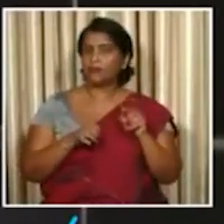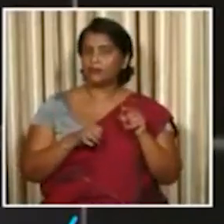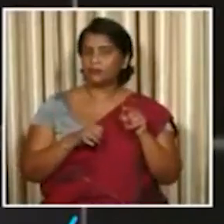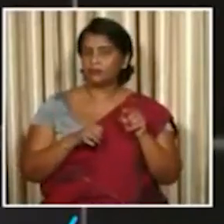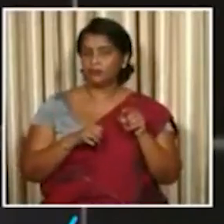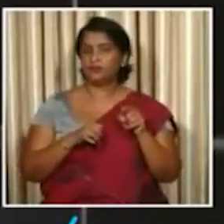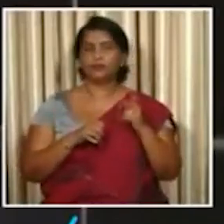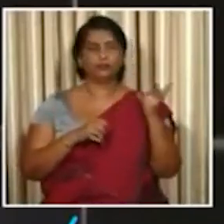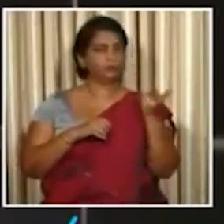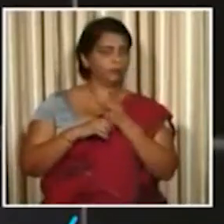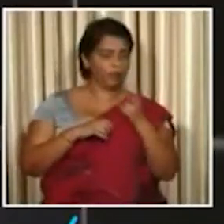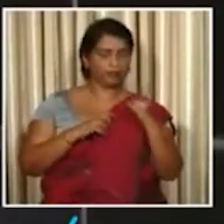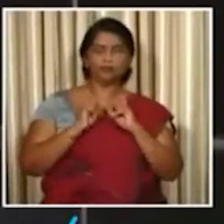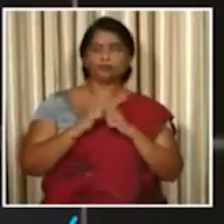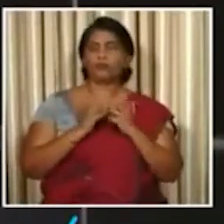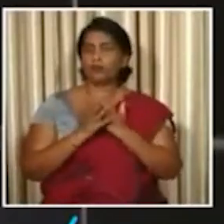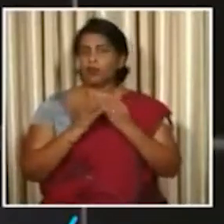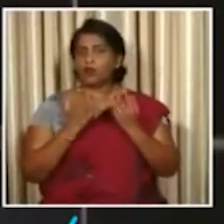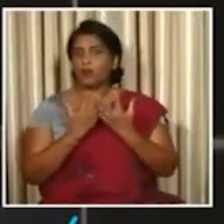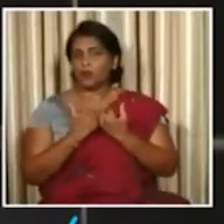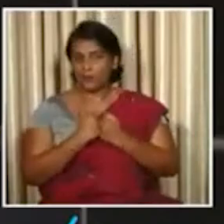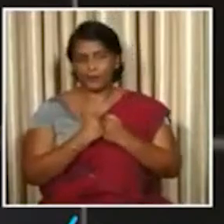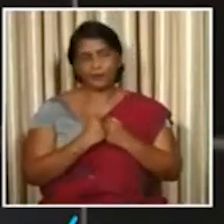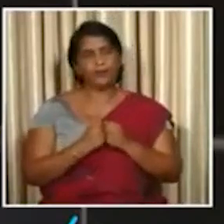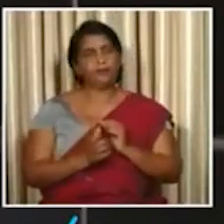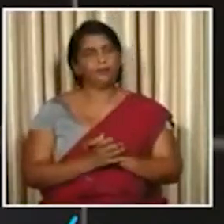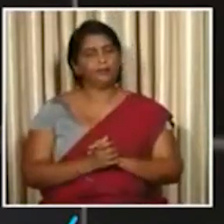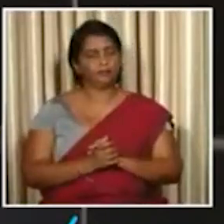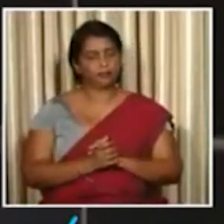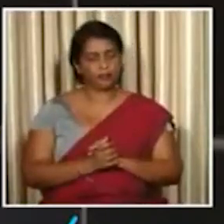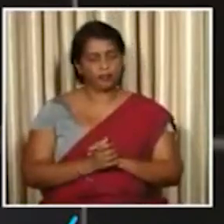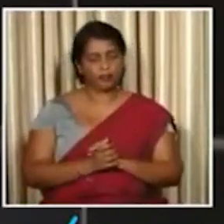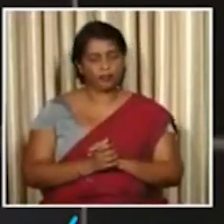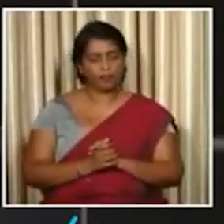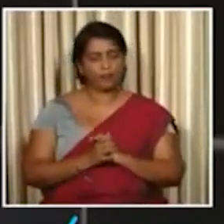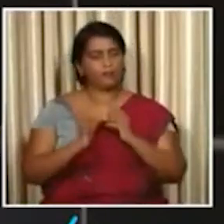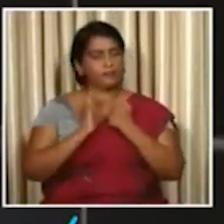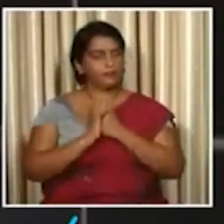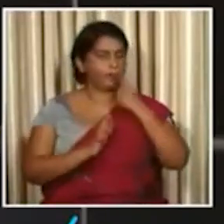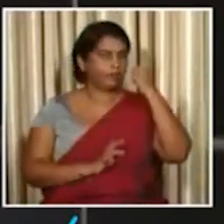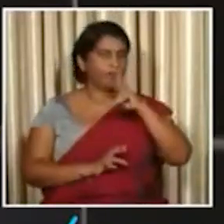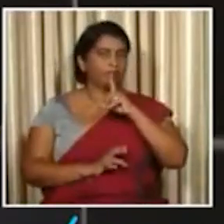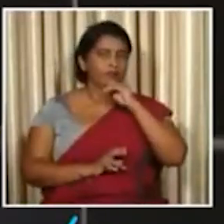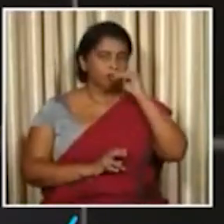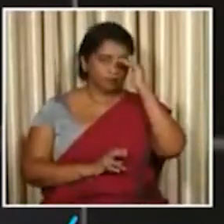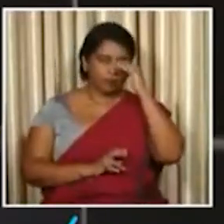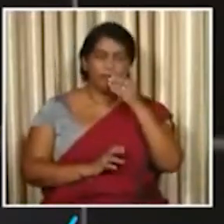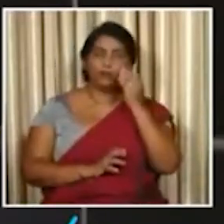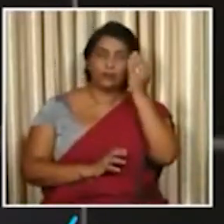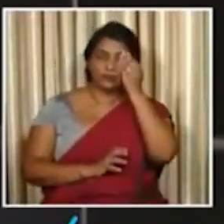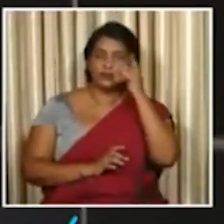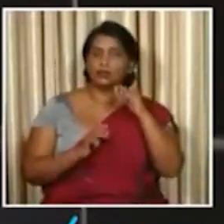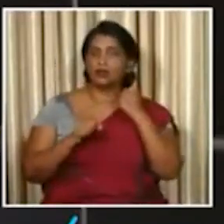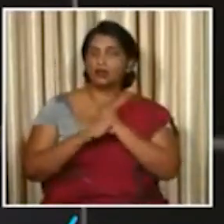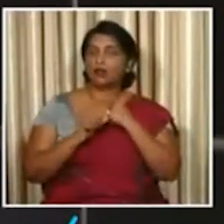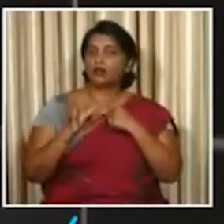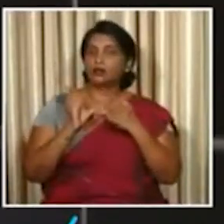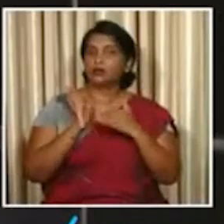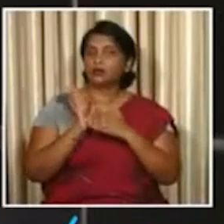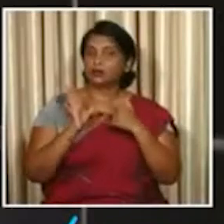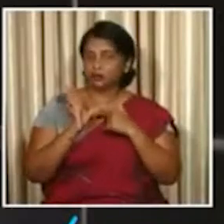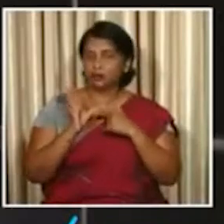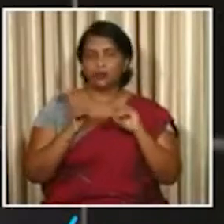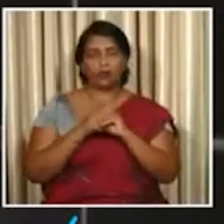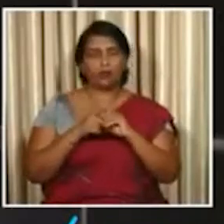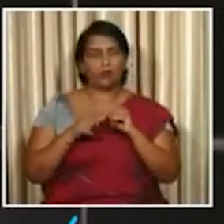the relevant UN Security Council resolutions. Honorable Deputy Speaker, Israeli war on Gaza and its oppressive, inhuman